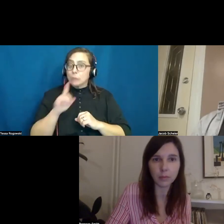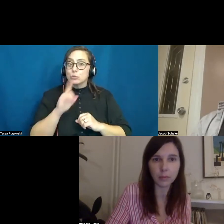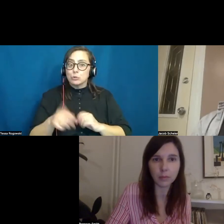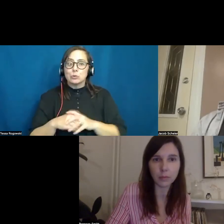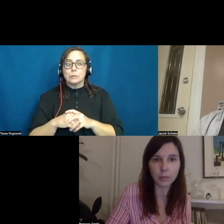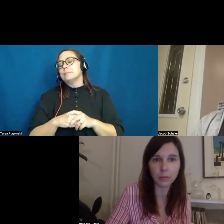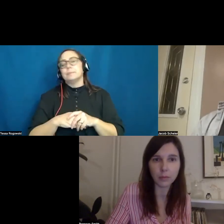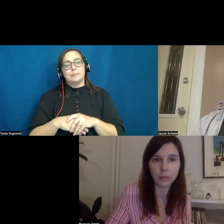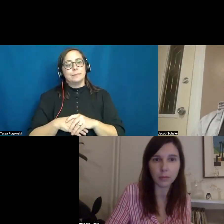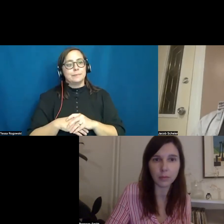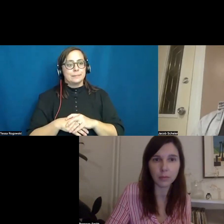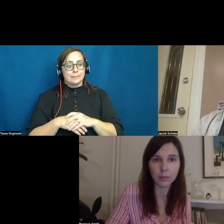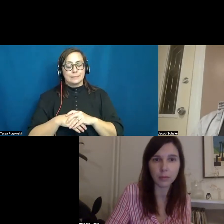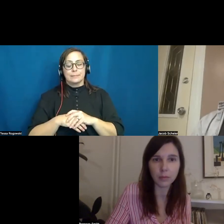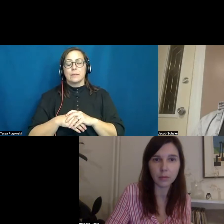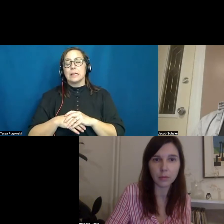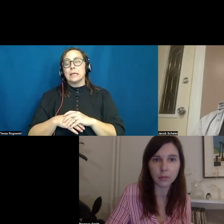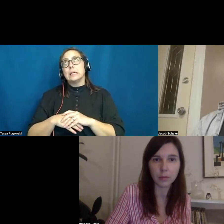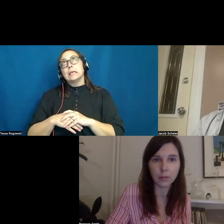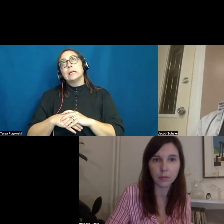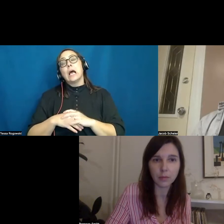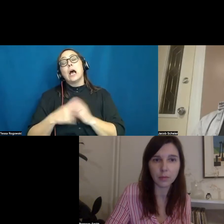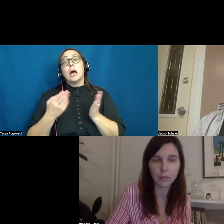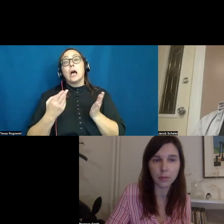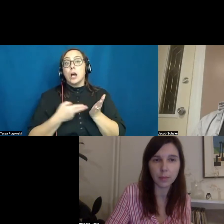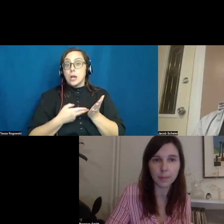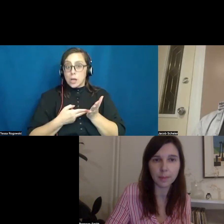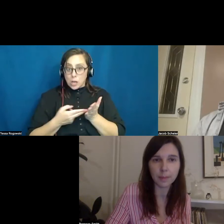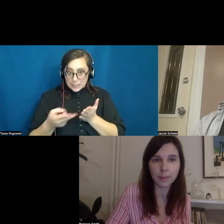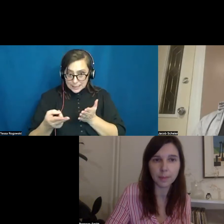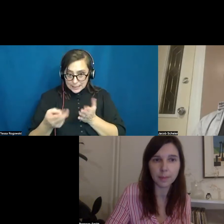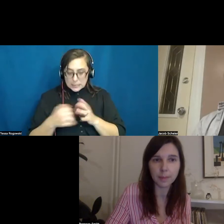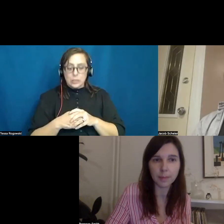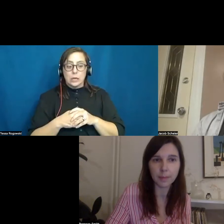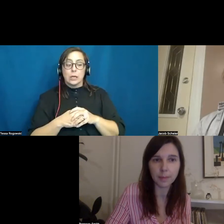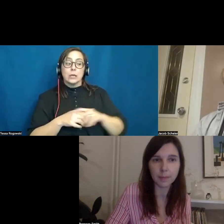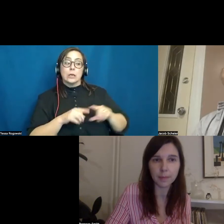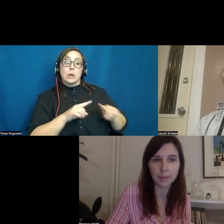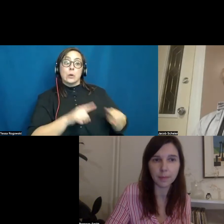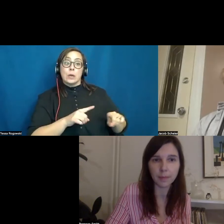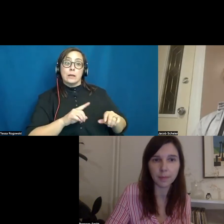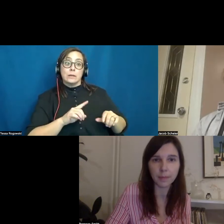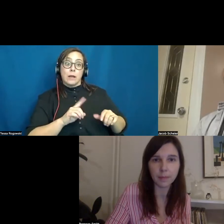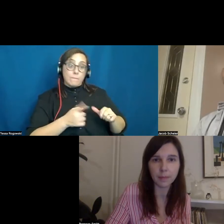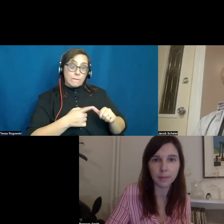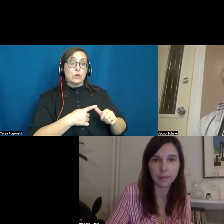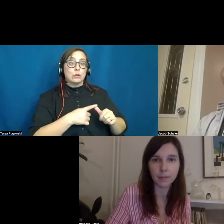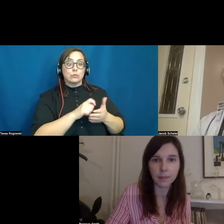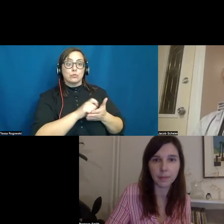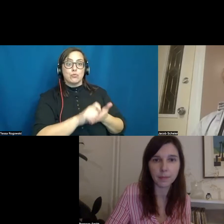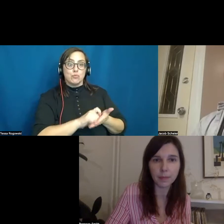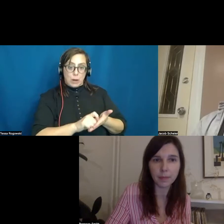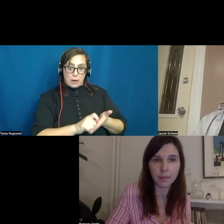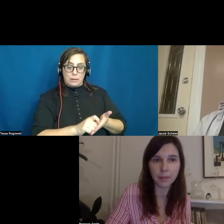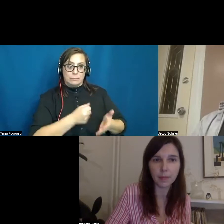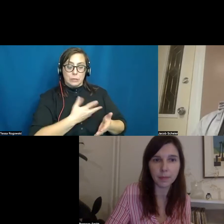Well, be honest with, at the time I wrote the initial poems, the very first ones were,